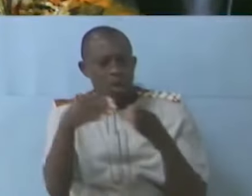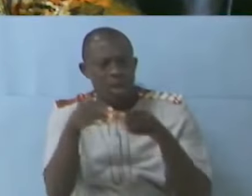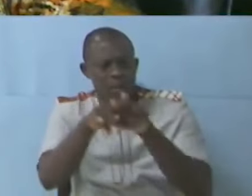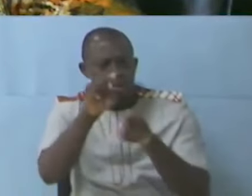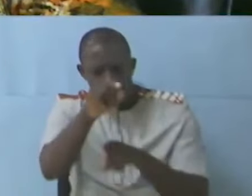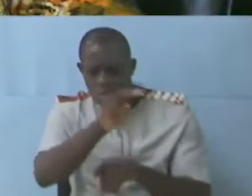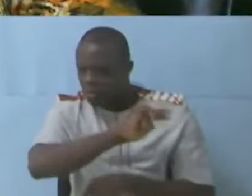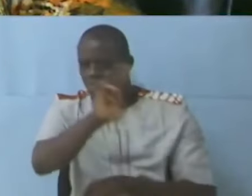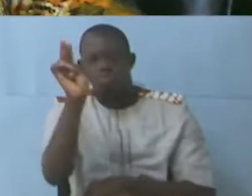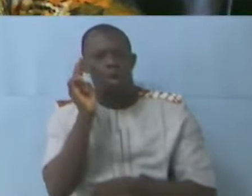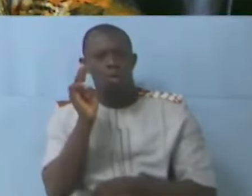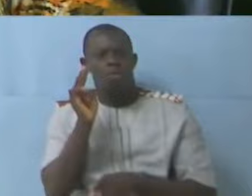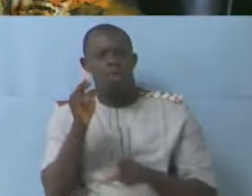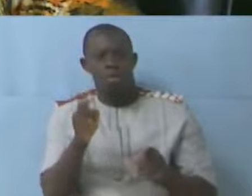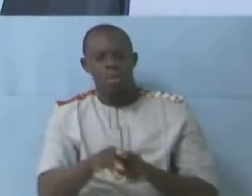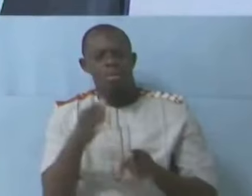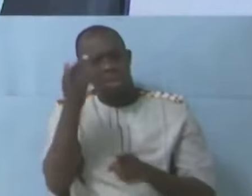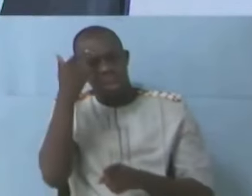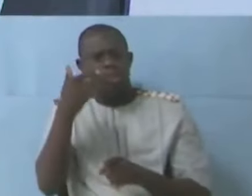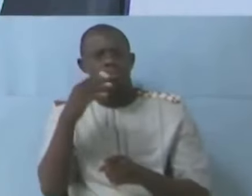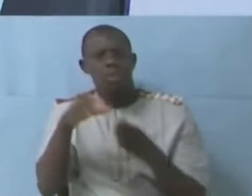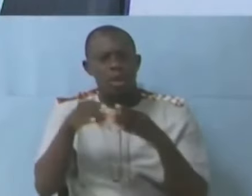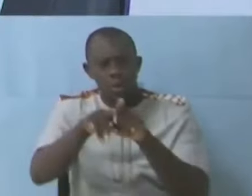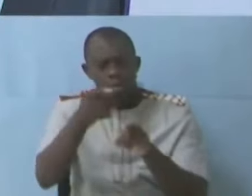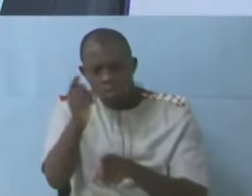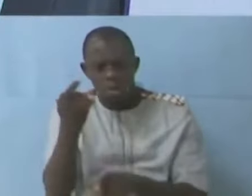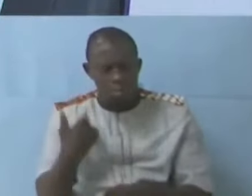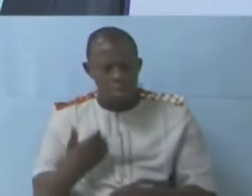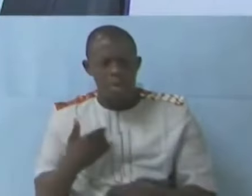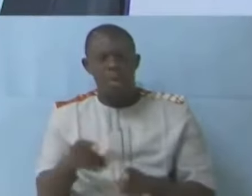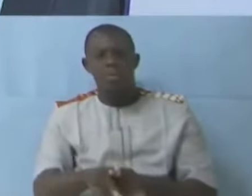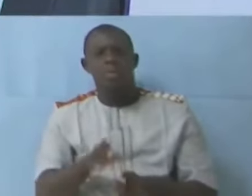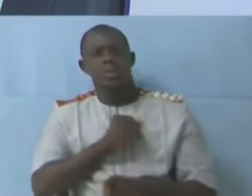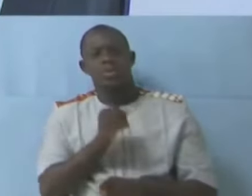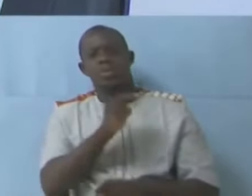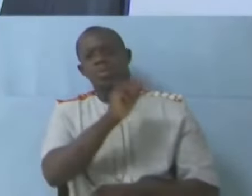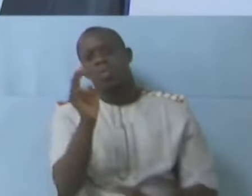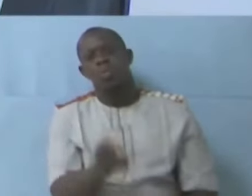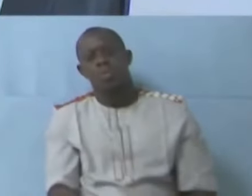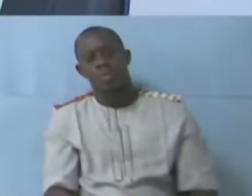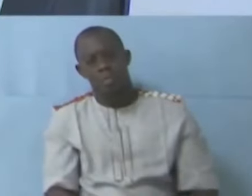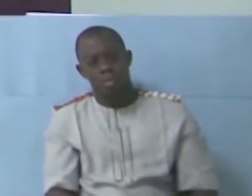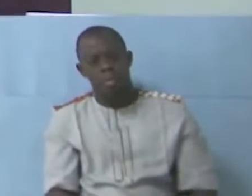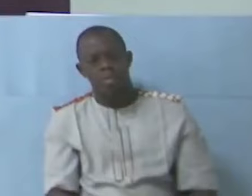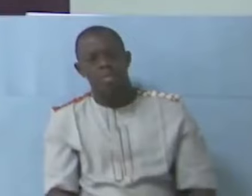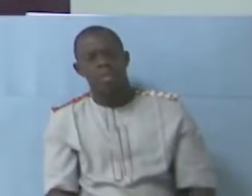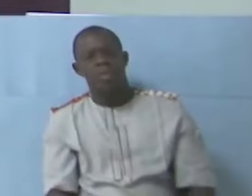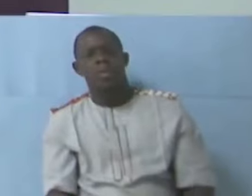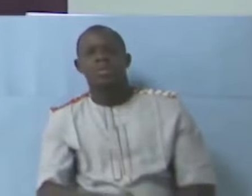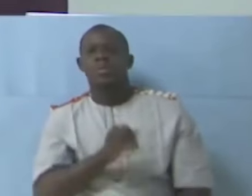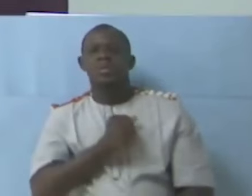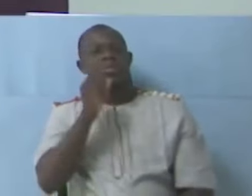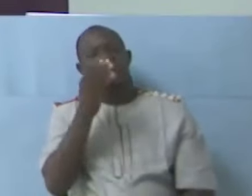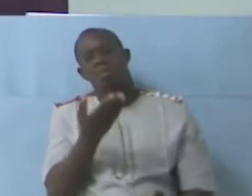yen. I told him that he said if fal is with me, I said no. If is it fal with you? Mune ma kon fal gisin